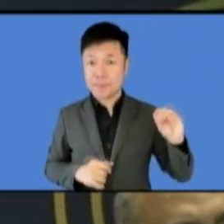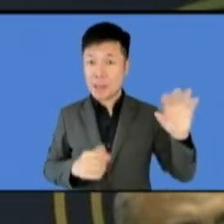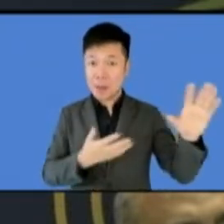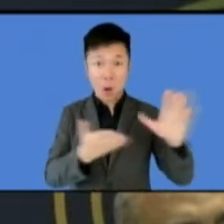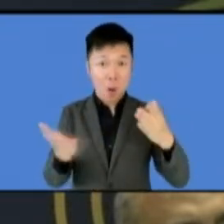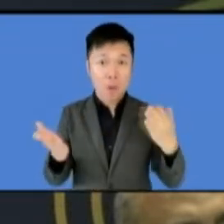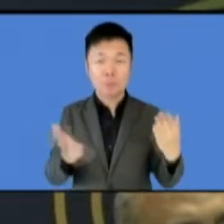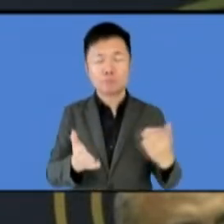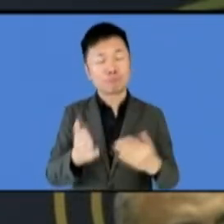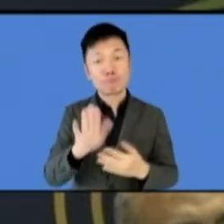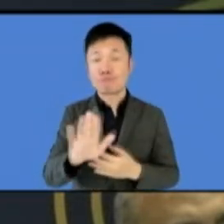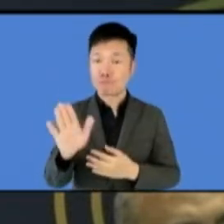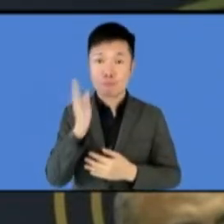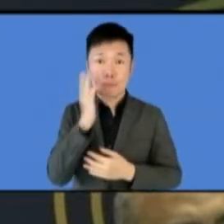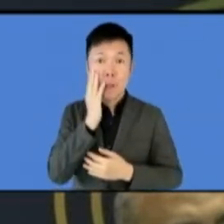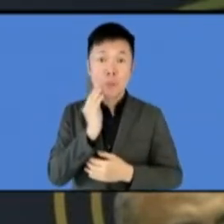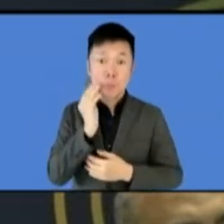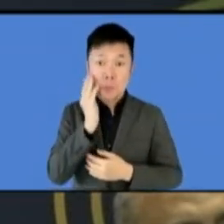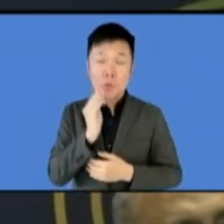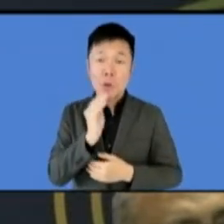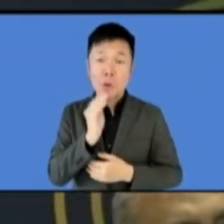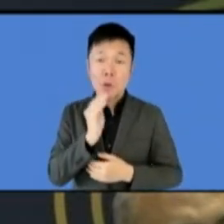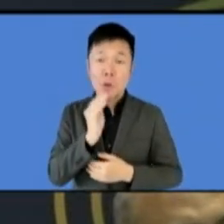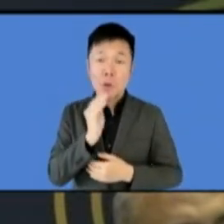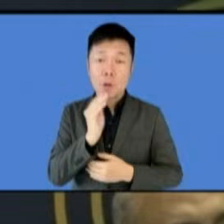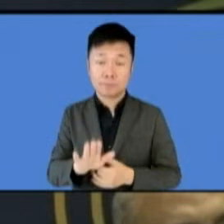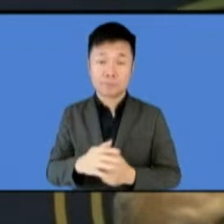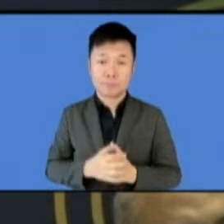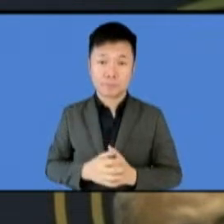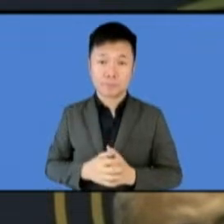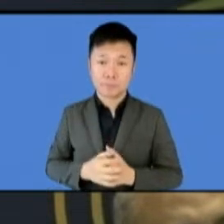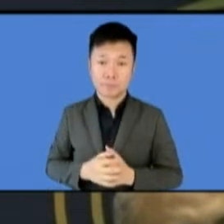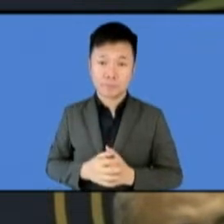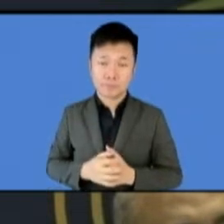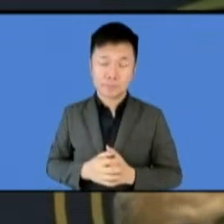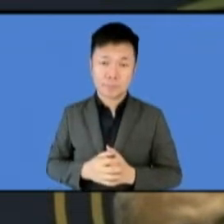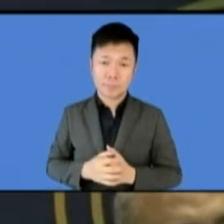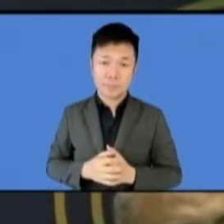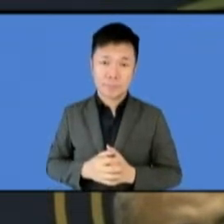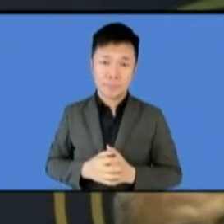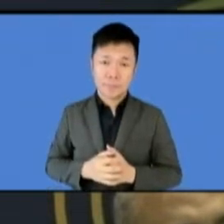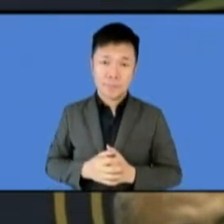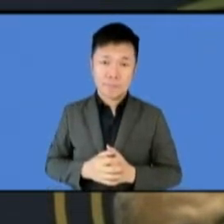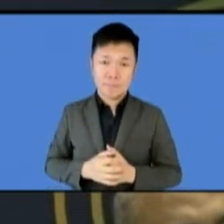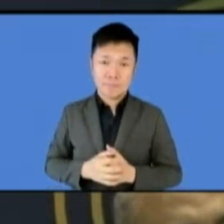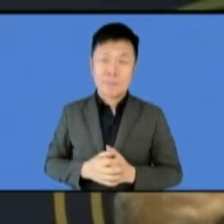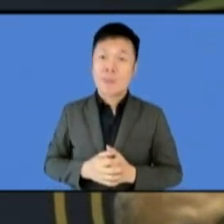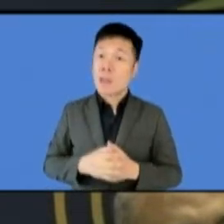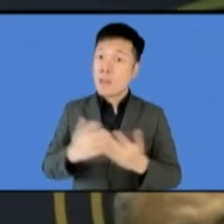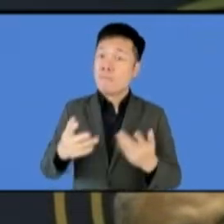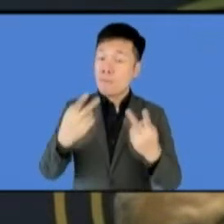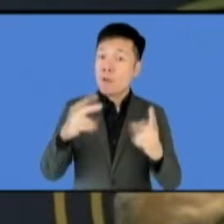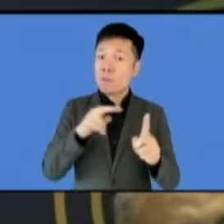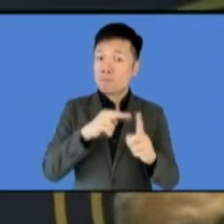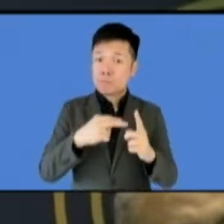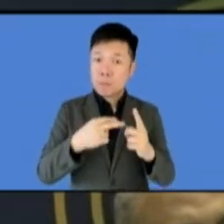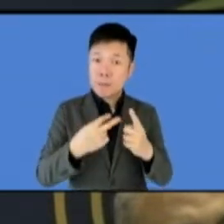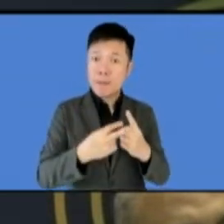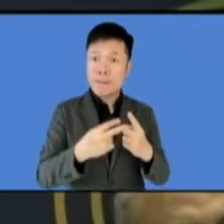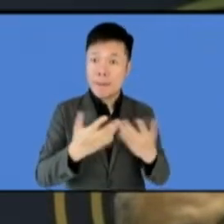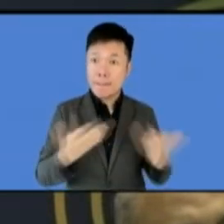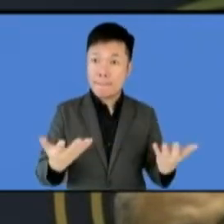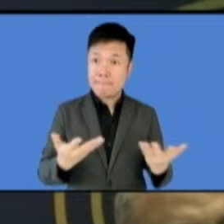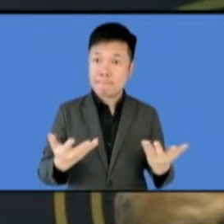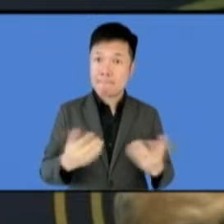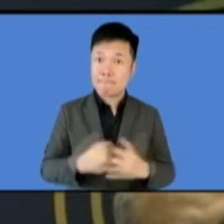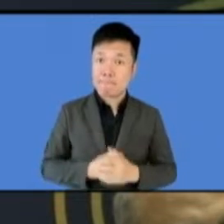also experienced, the impact of it. And in terms of the overview impact, of course,